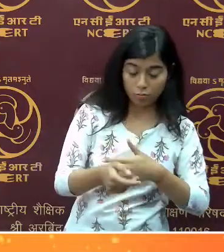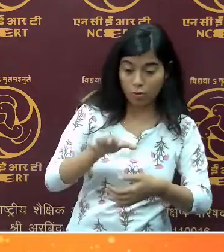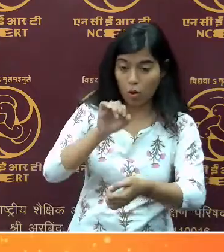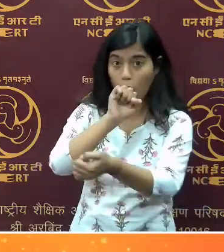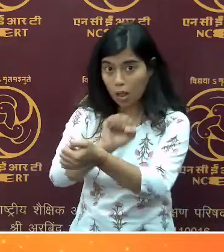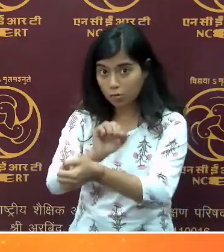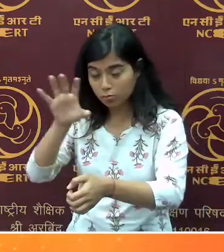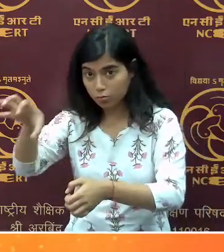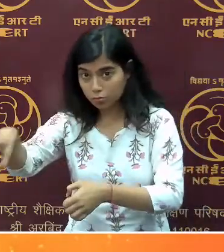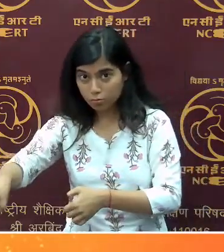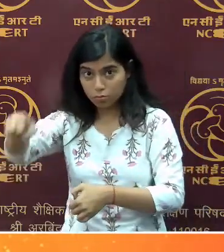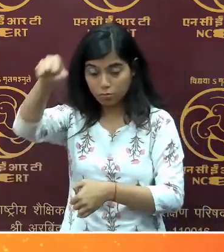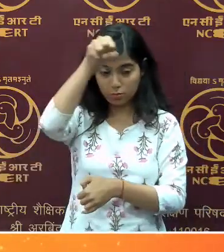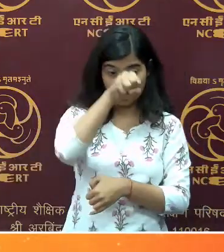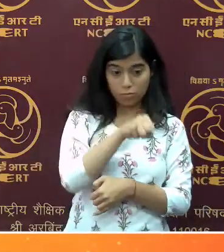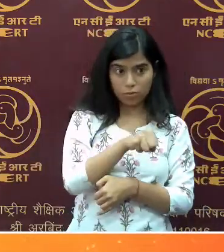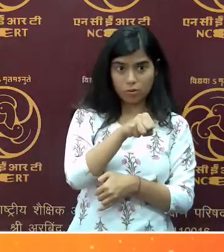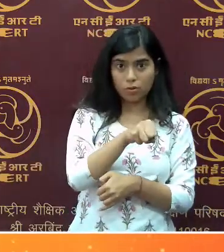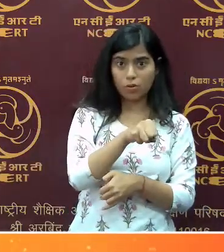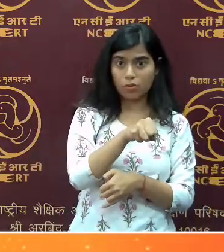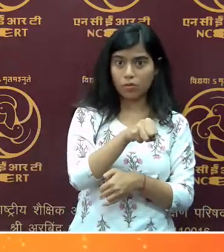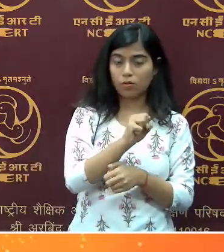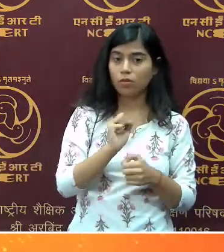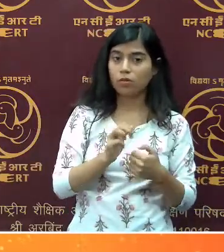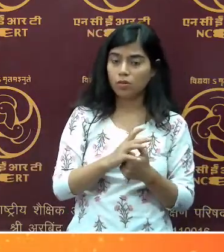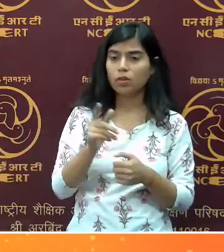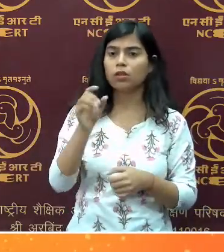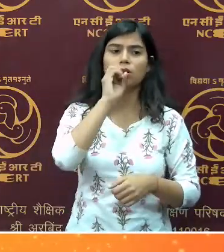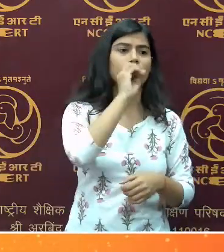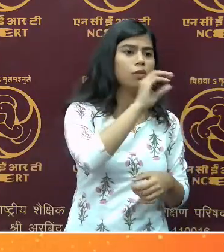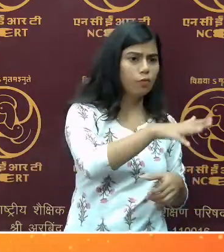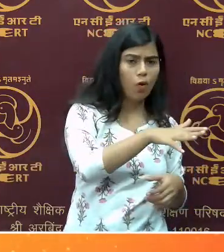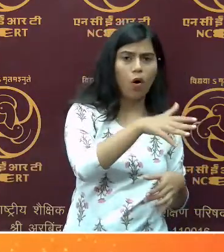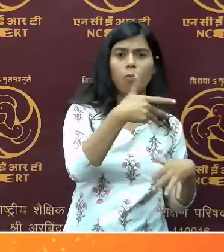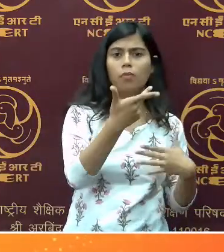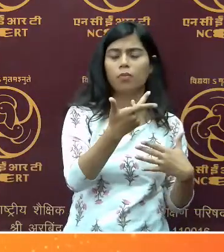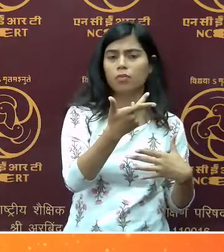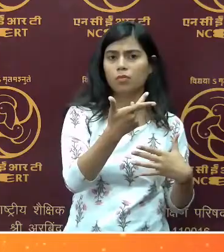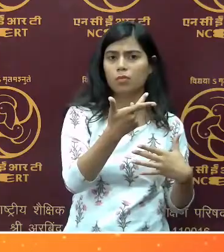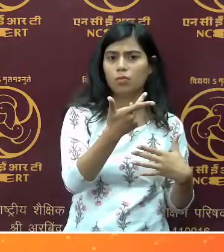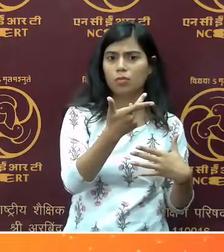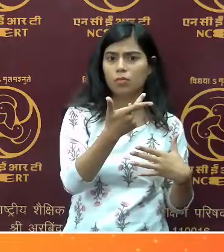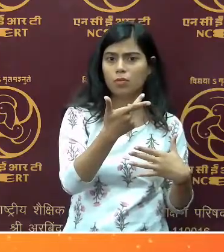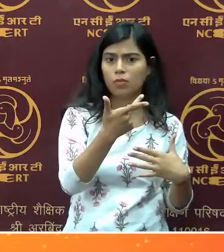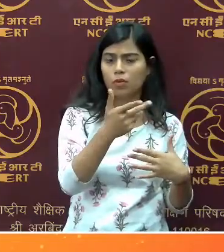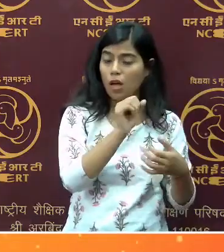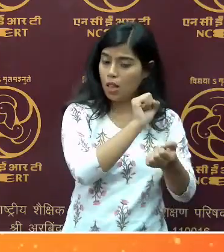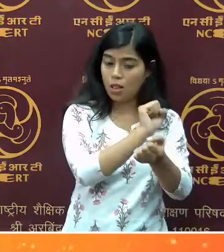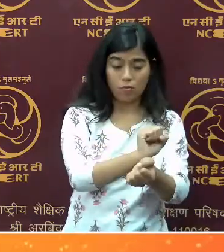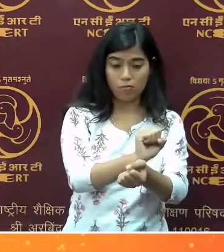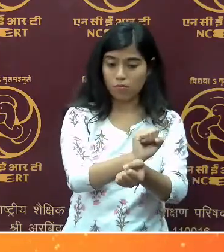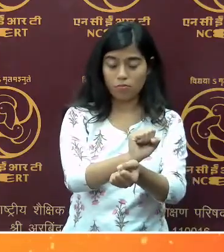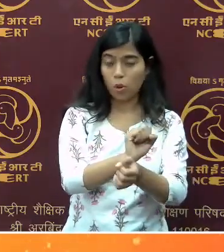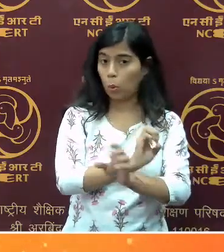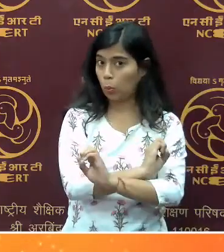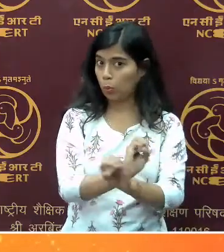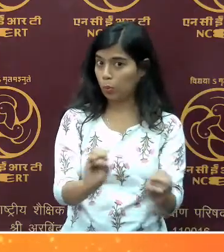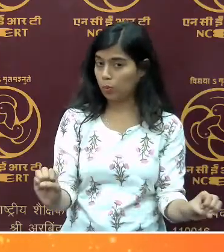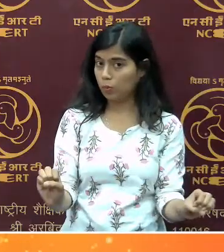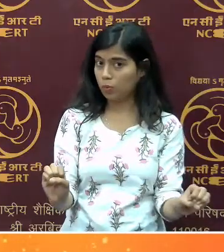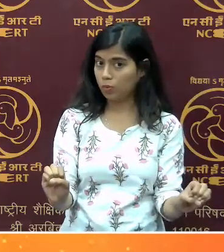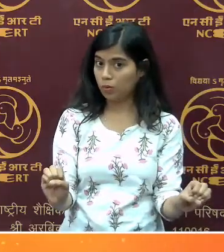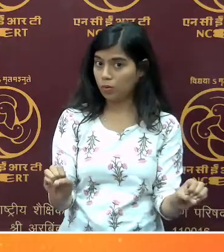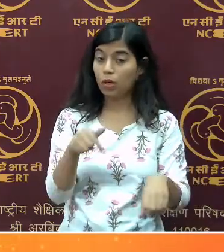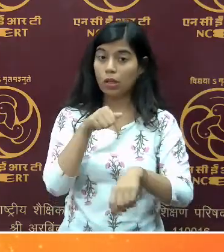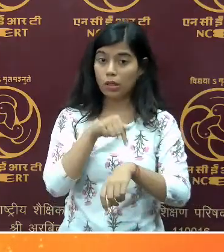the detainee enjoys, like they can inform their, they cannot be handcuffed, there has to be